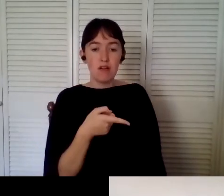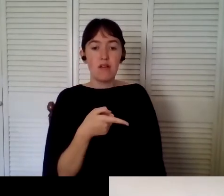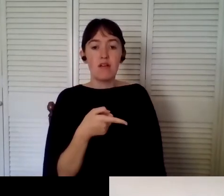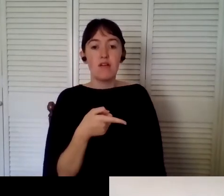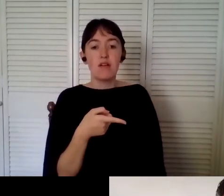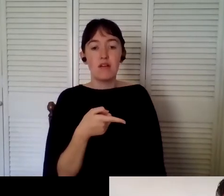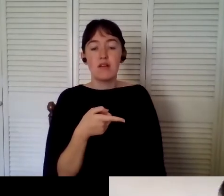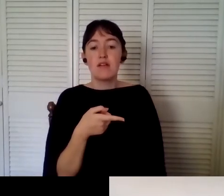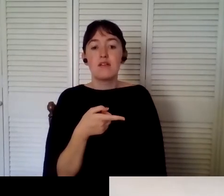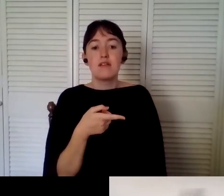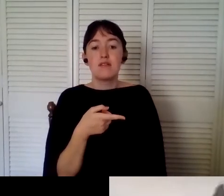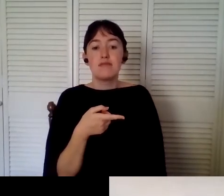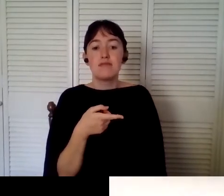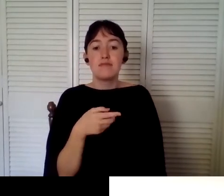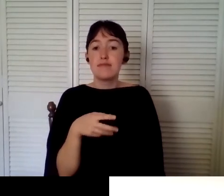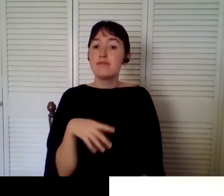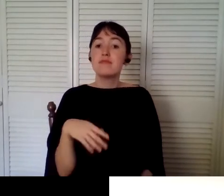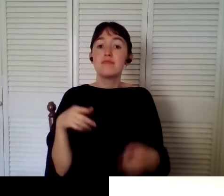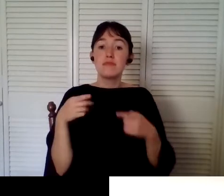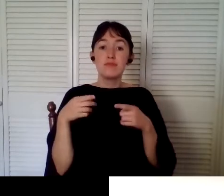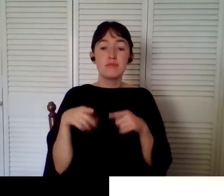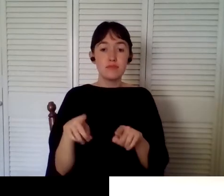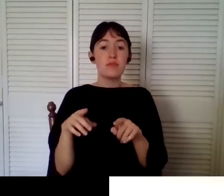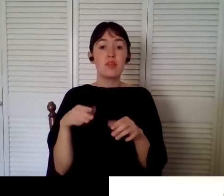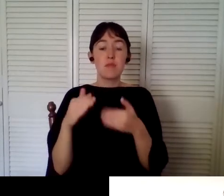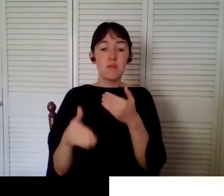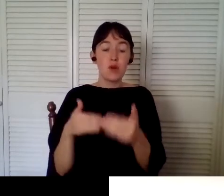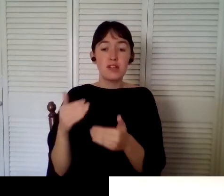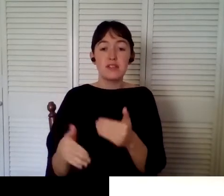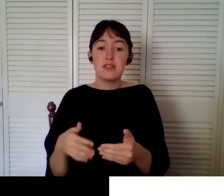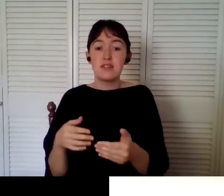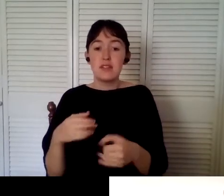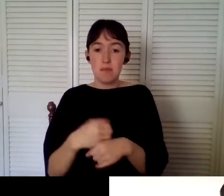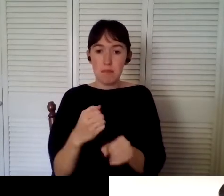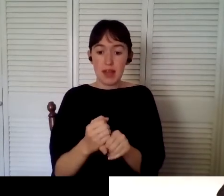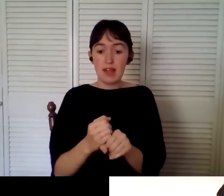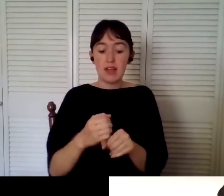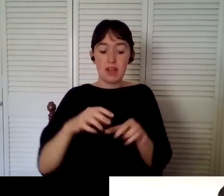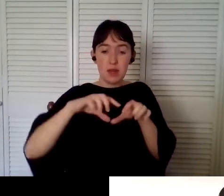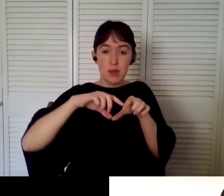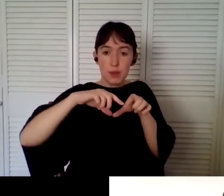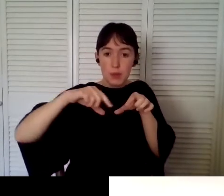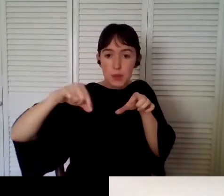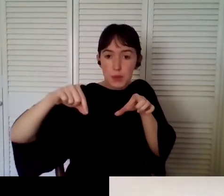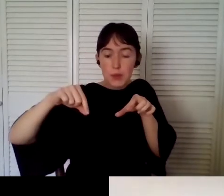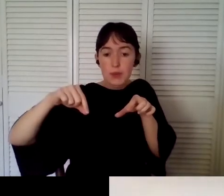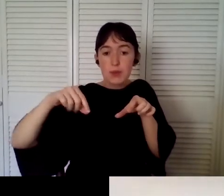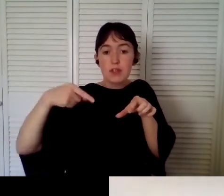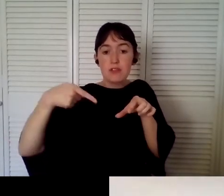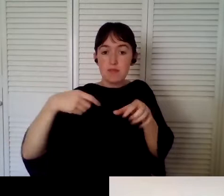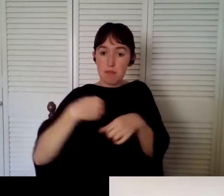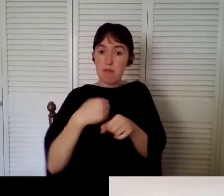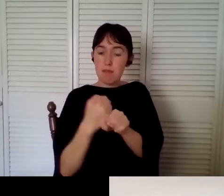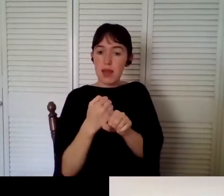in the process to make an arrowhead like this, you produce waste material that looks like this. Right. So it's easy